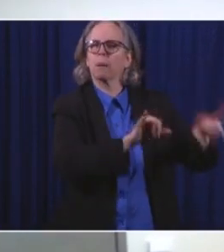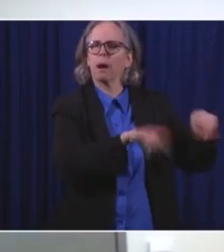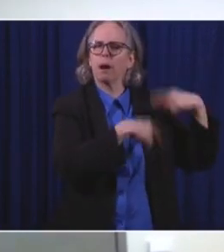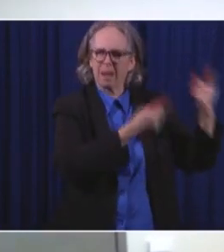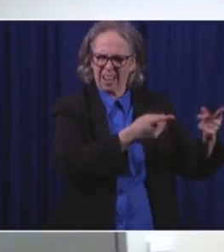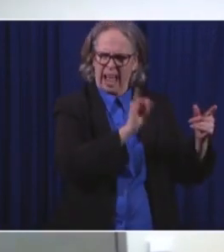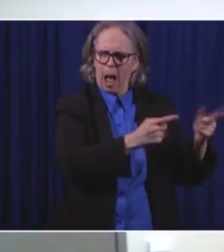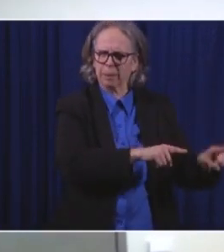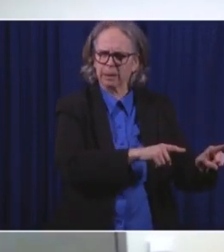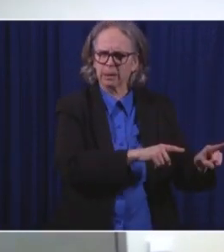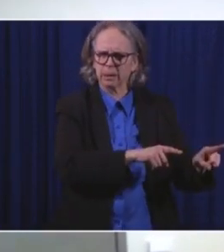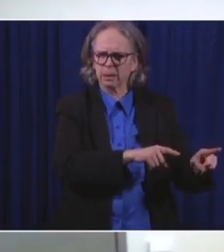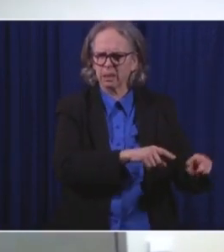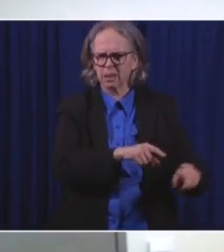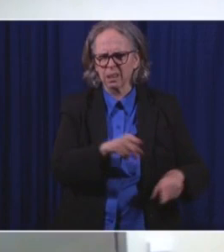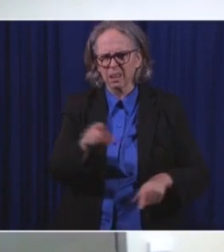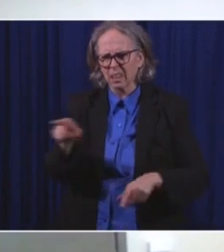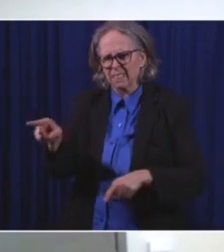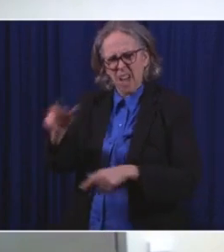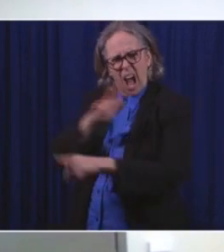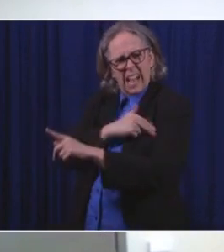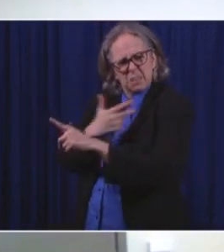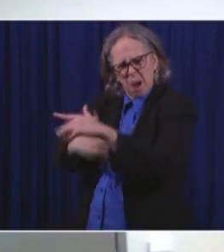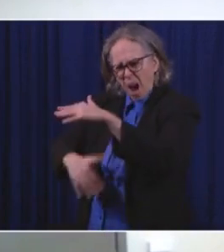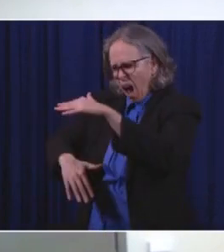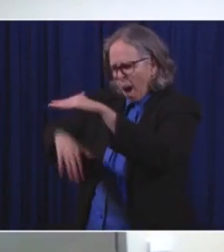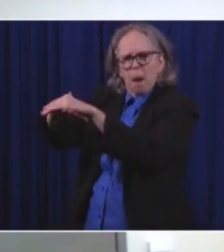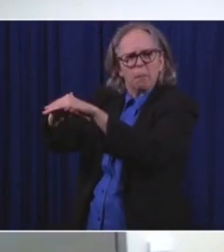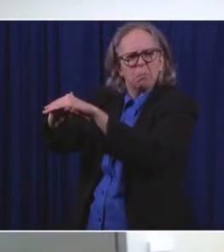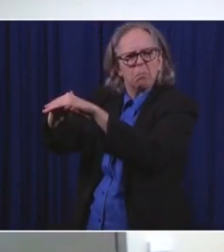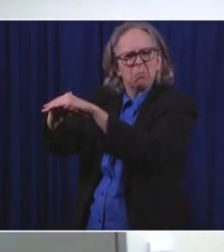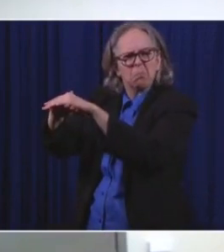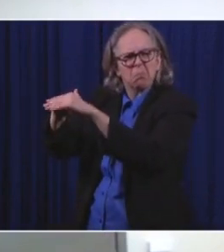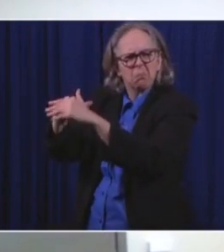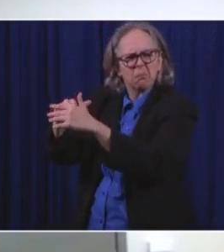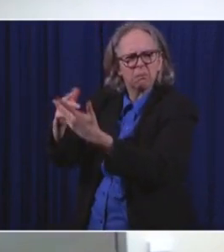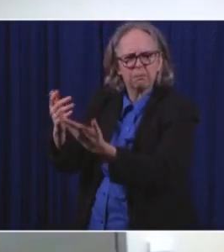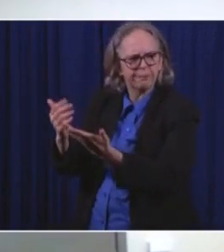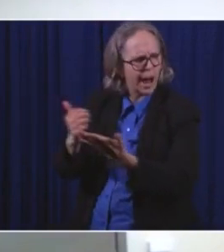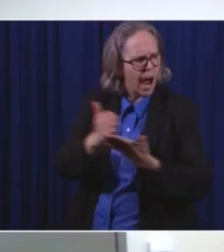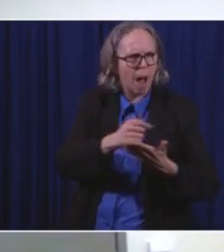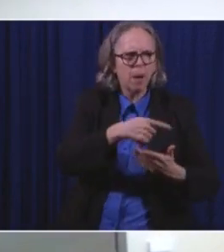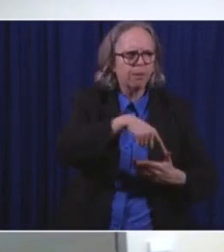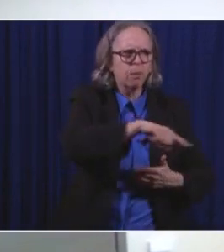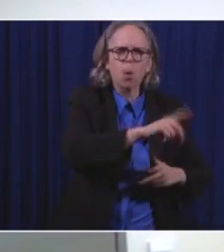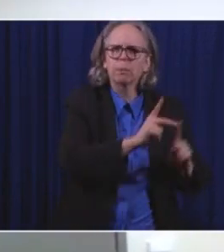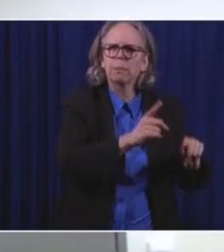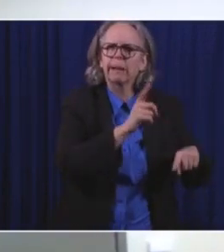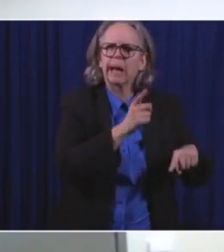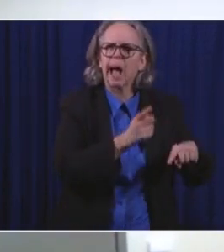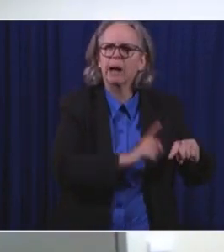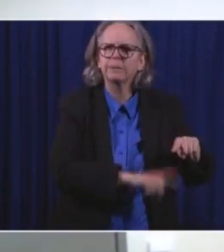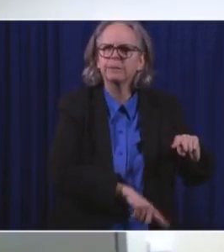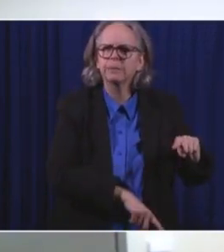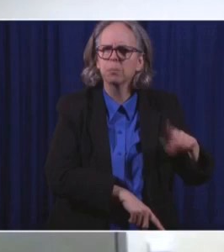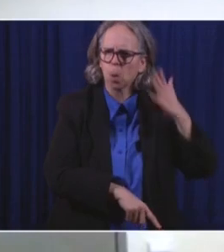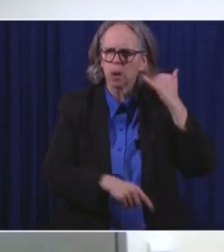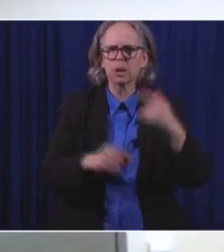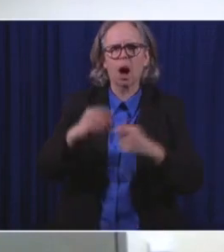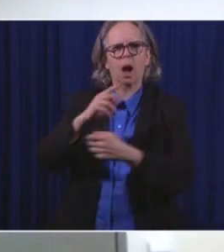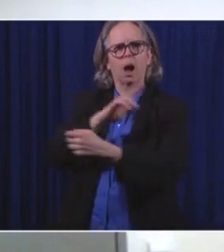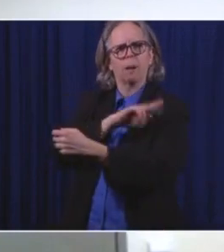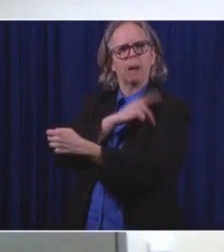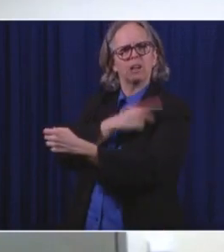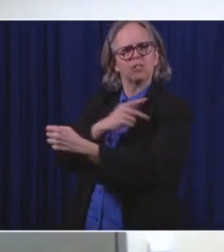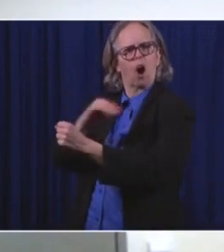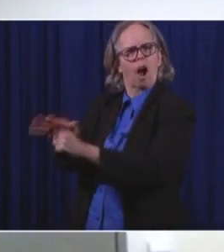our emergency rooms are overwhelmed with COVID-19 patients, it makes it harder for them to